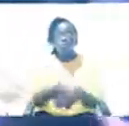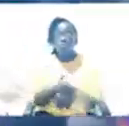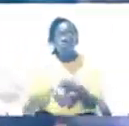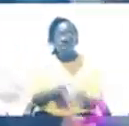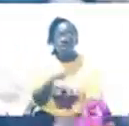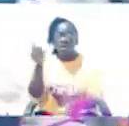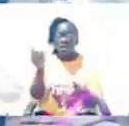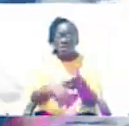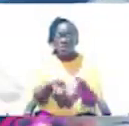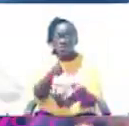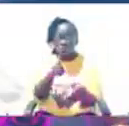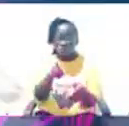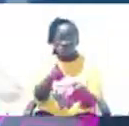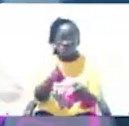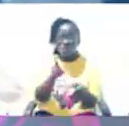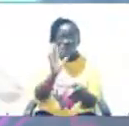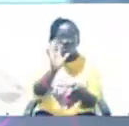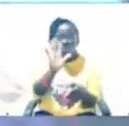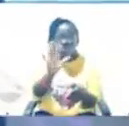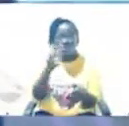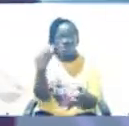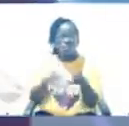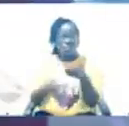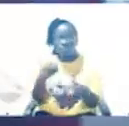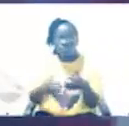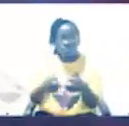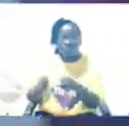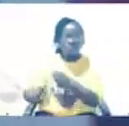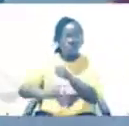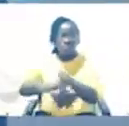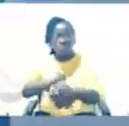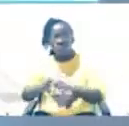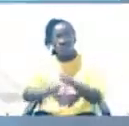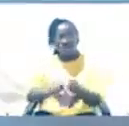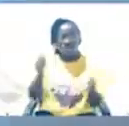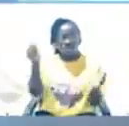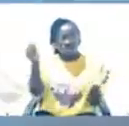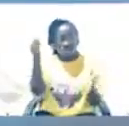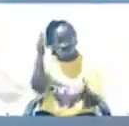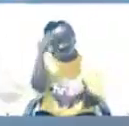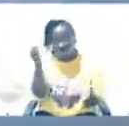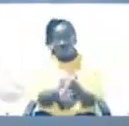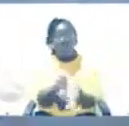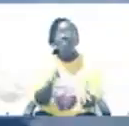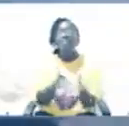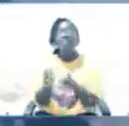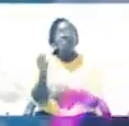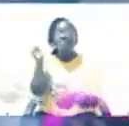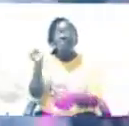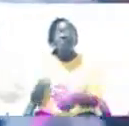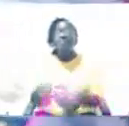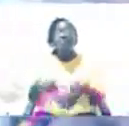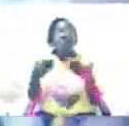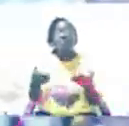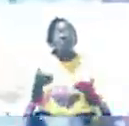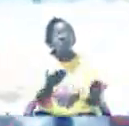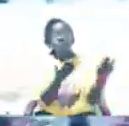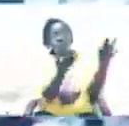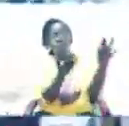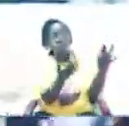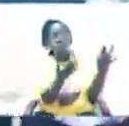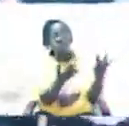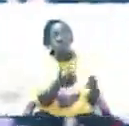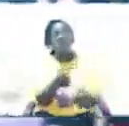around. Jesus can give you hope. Jesus can give you hope. Jesus can bring you restoration.